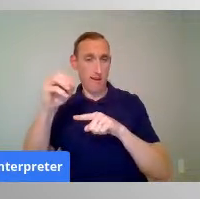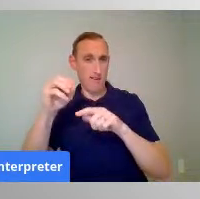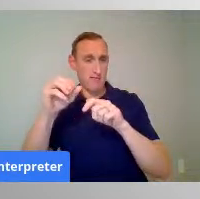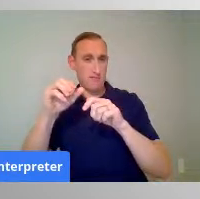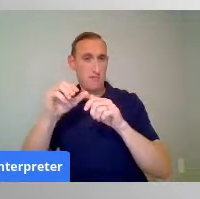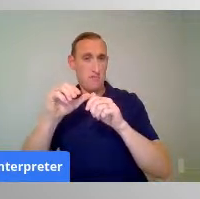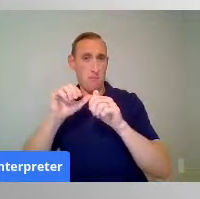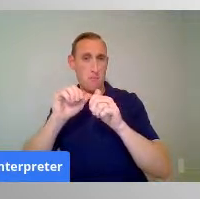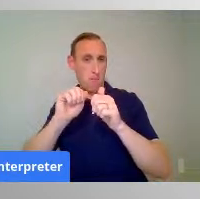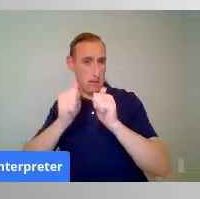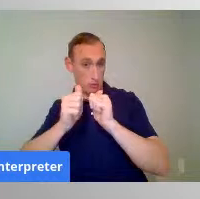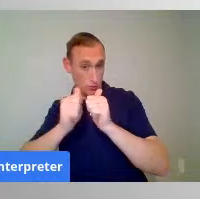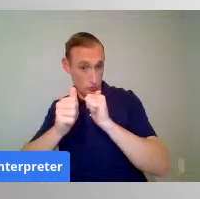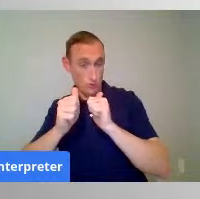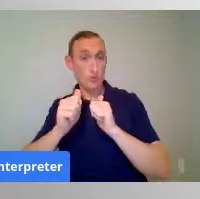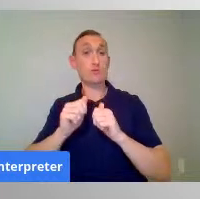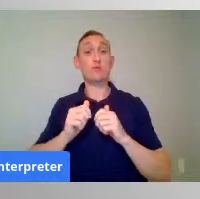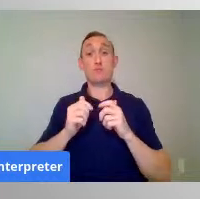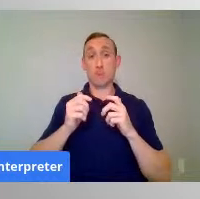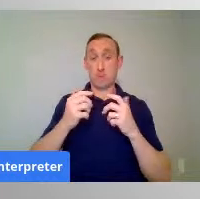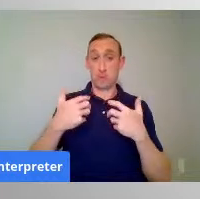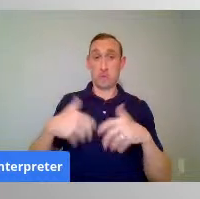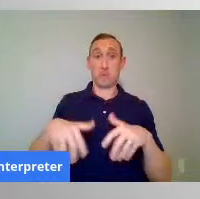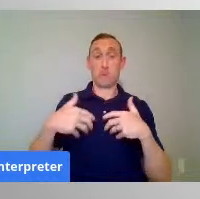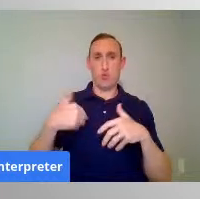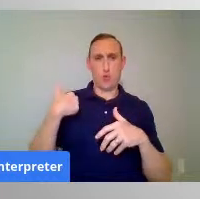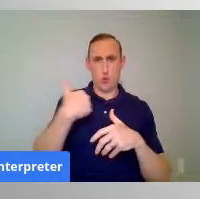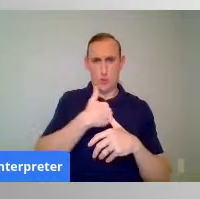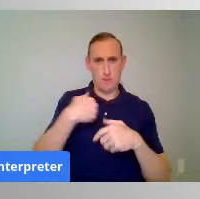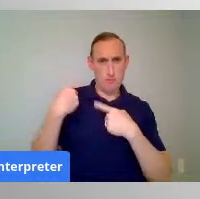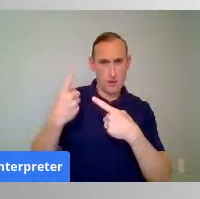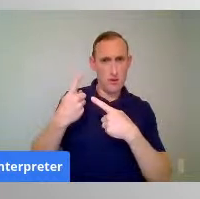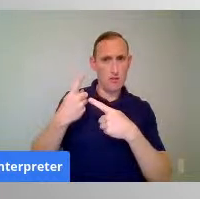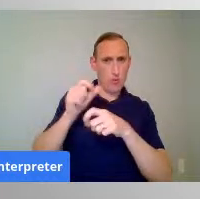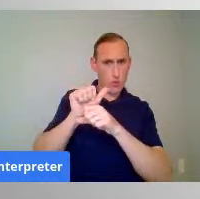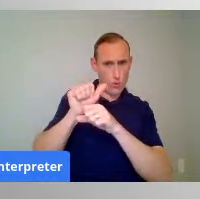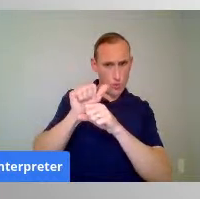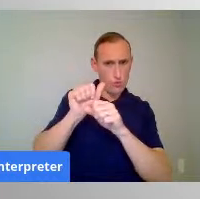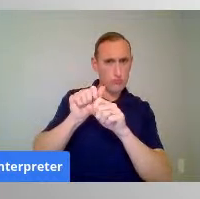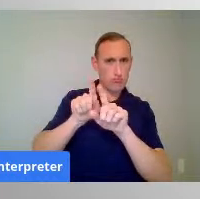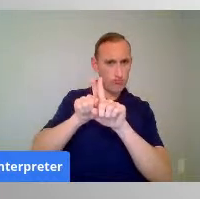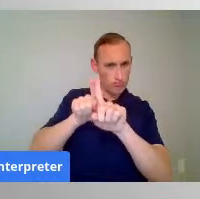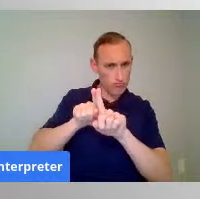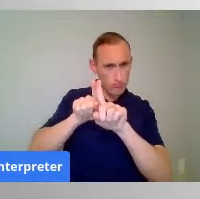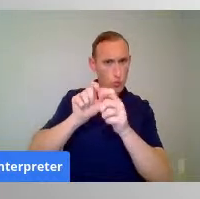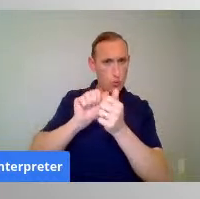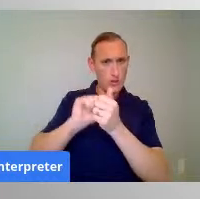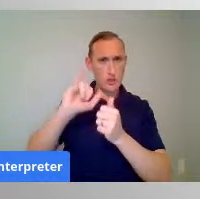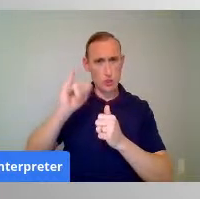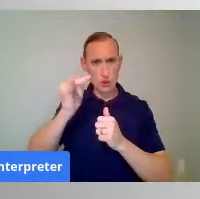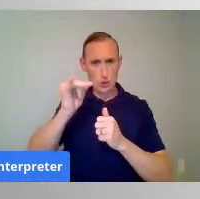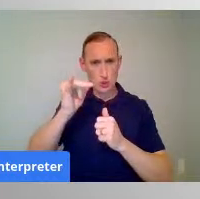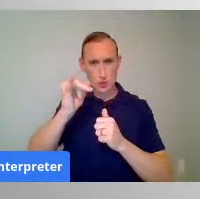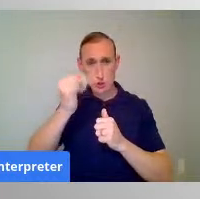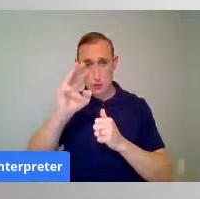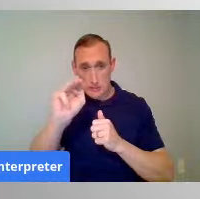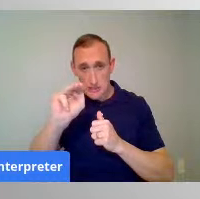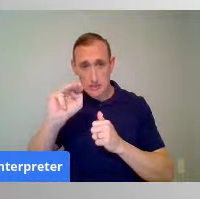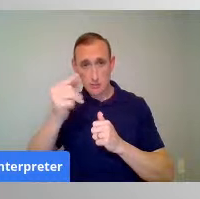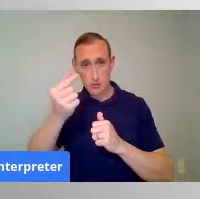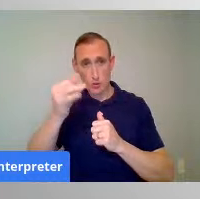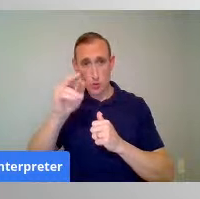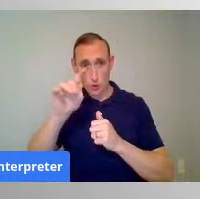been working very successfully with Jim Gurley over at Transportation Office to contract with bus